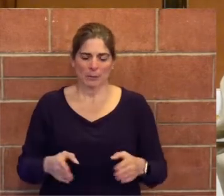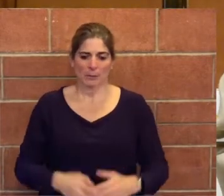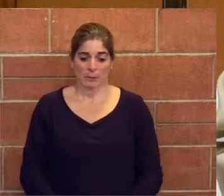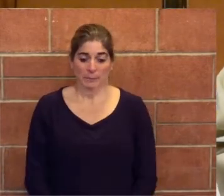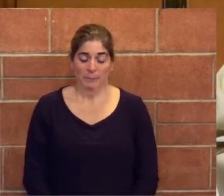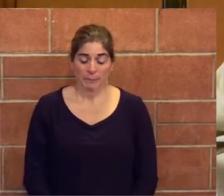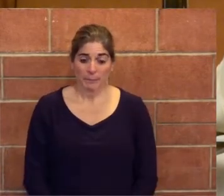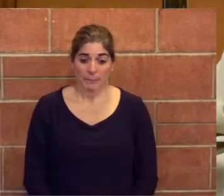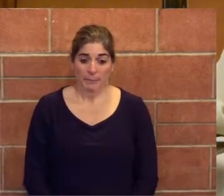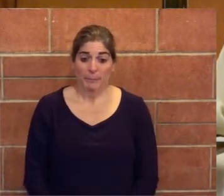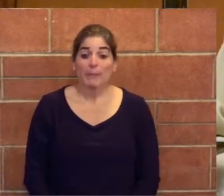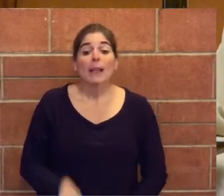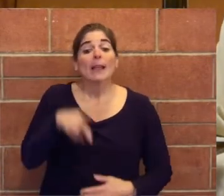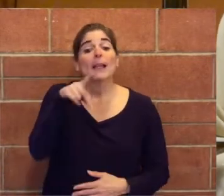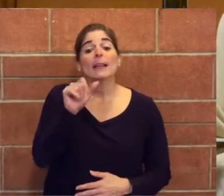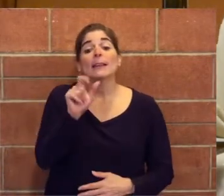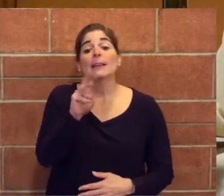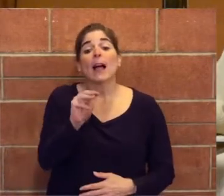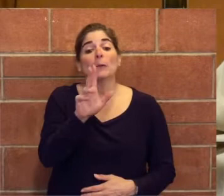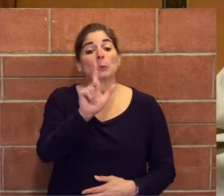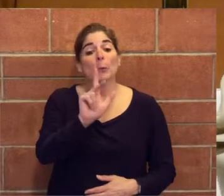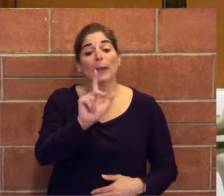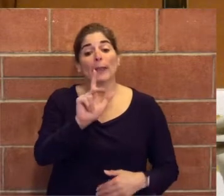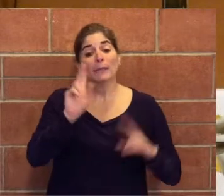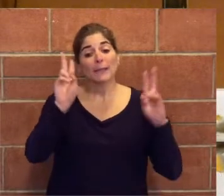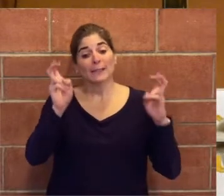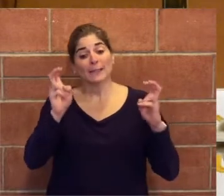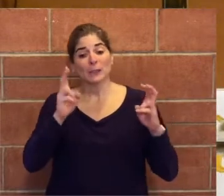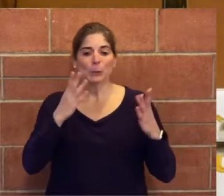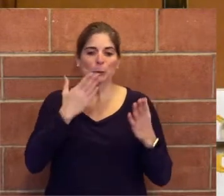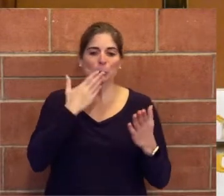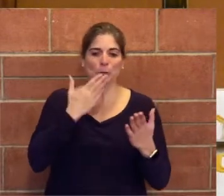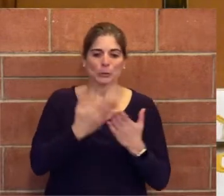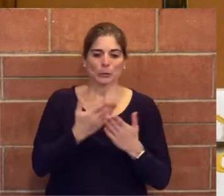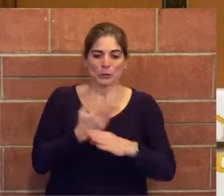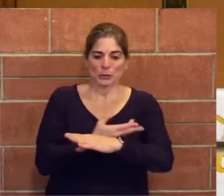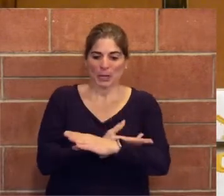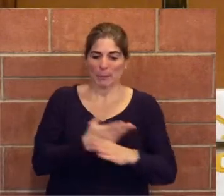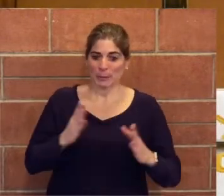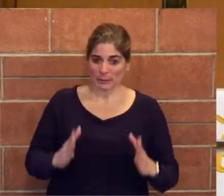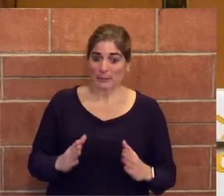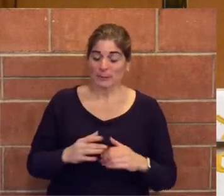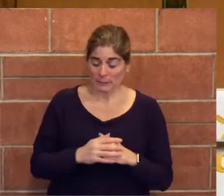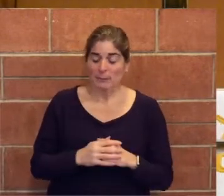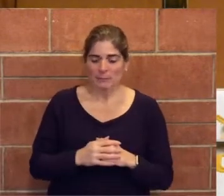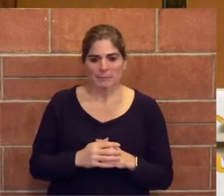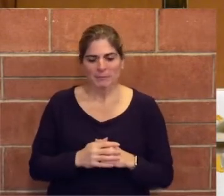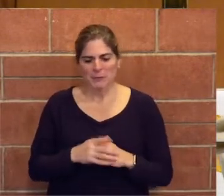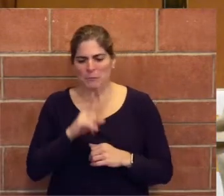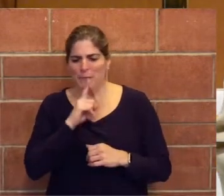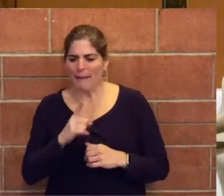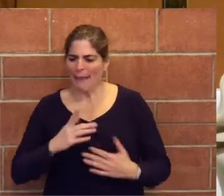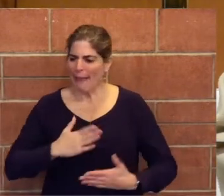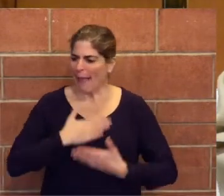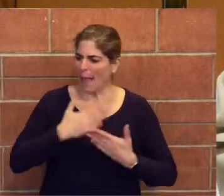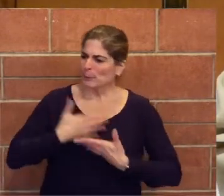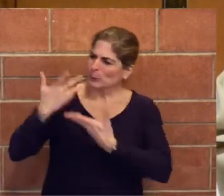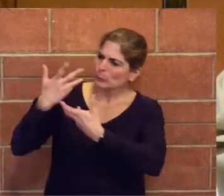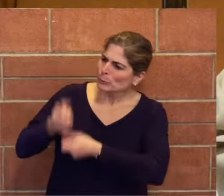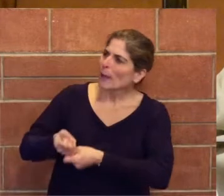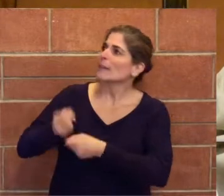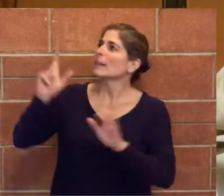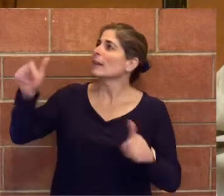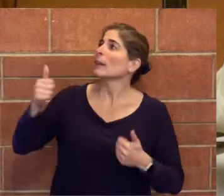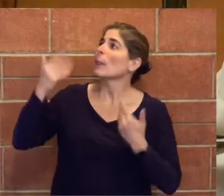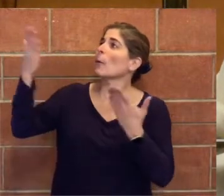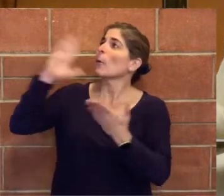The 23rd Psalm is the Psalm for Good Shepherd Sunday. It is a profession of joyful trust in the